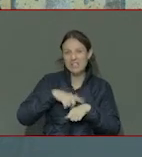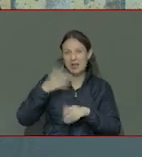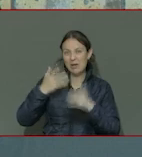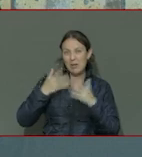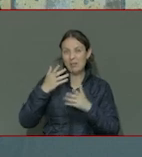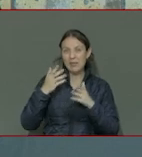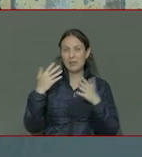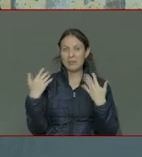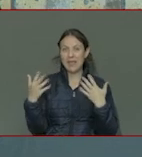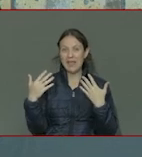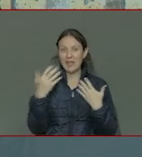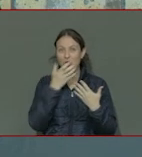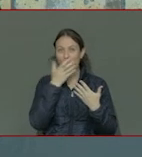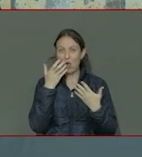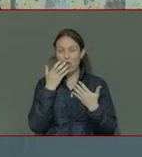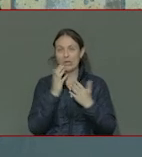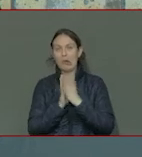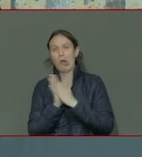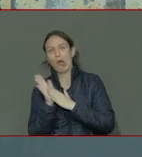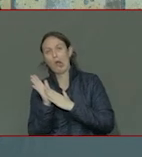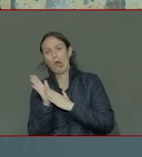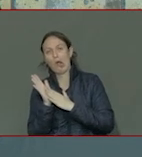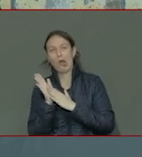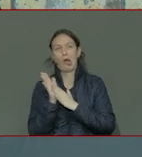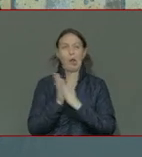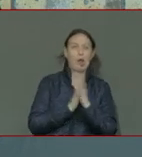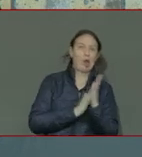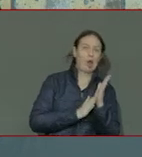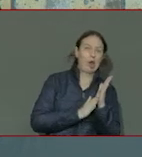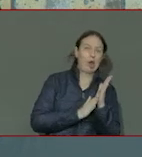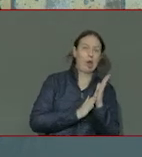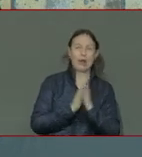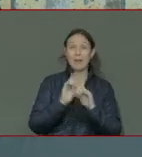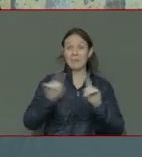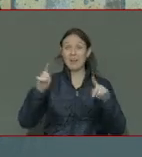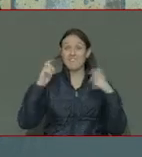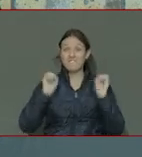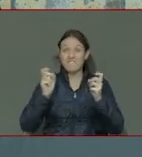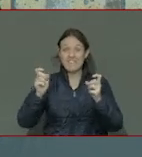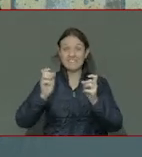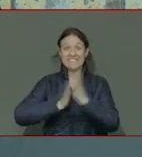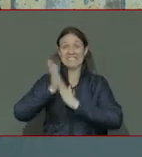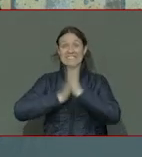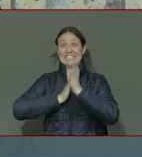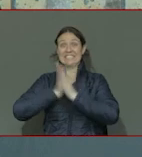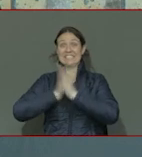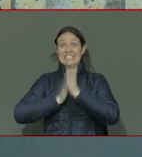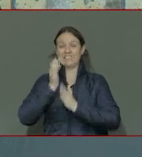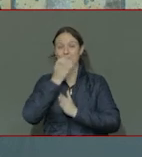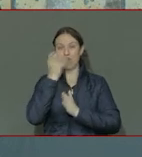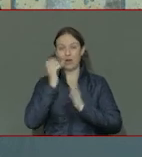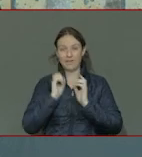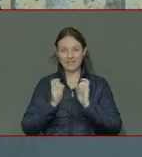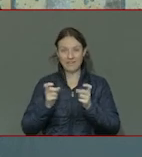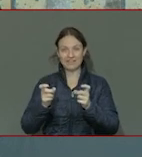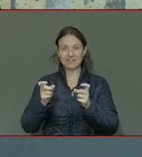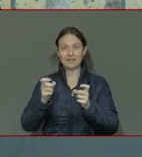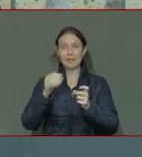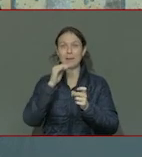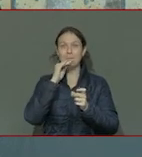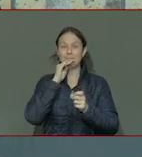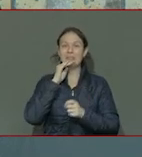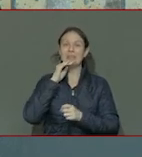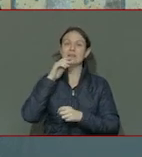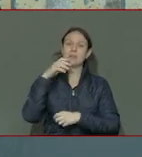will be hot. But if you do it like this, very fast, then your hands will be hot in no time. And that is